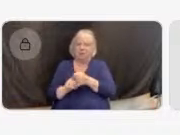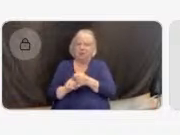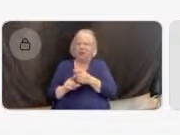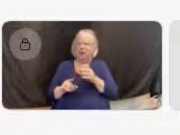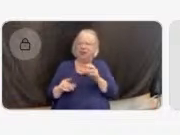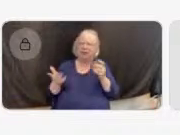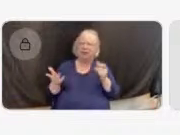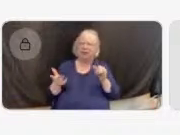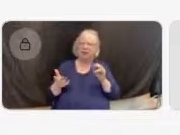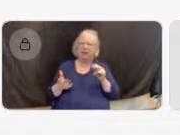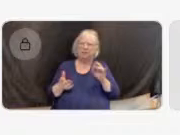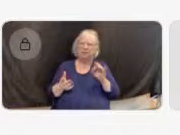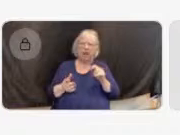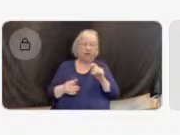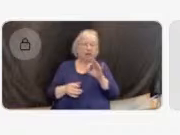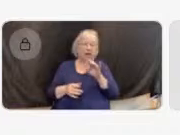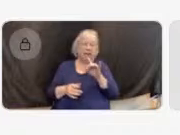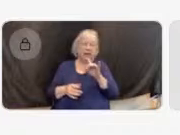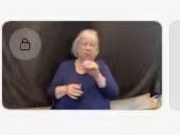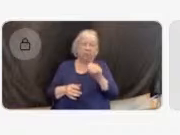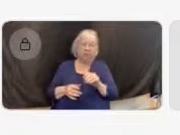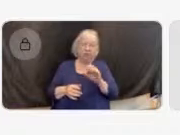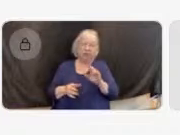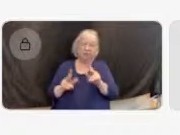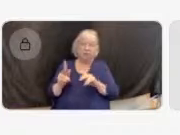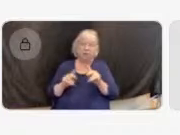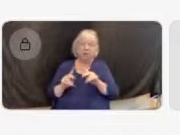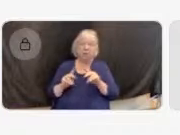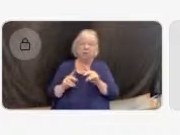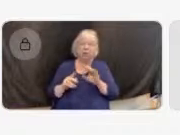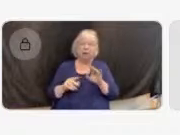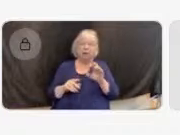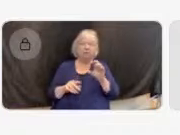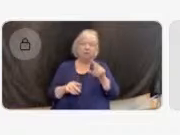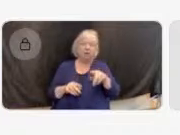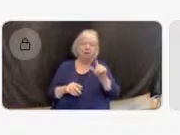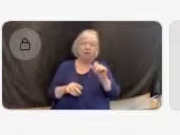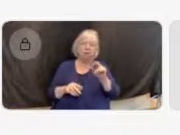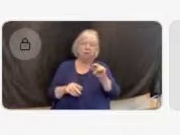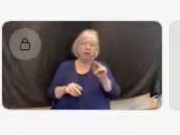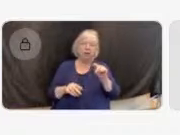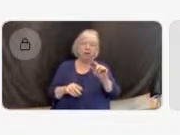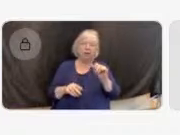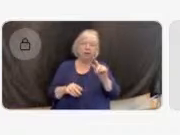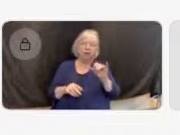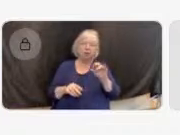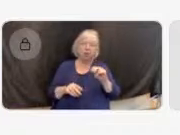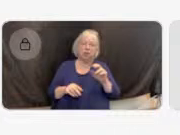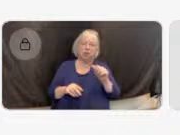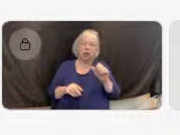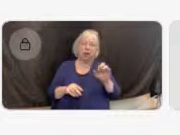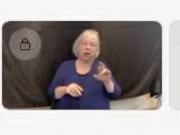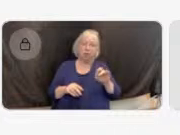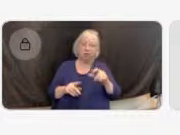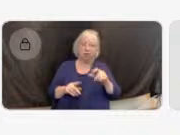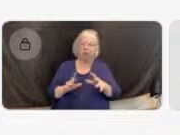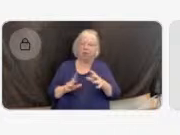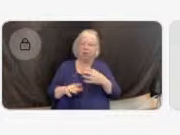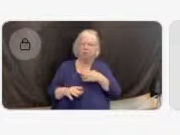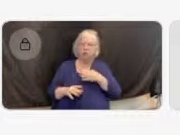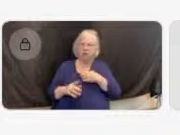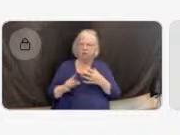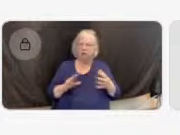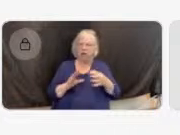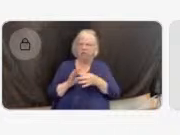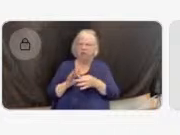fact, 98% of the residents of Plantation Acres objecting to an annexation into a